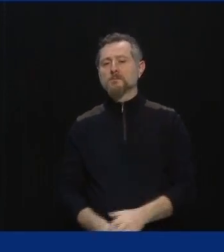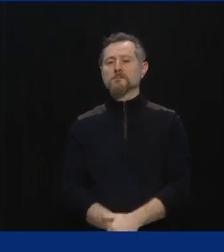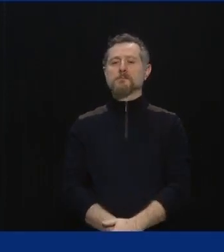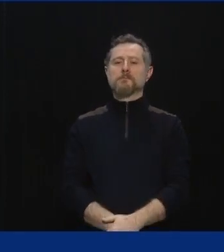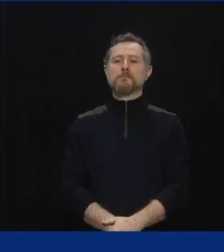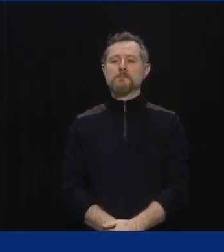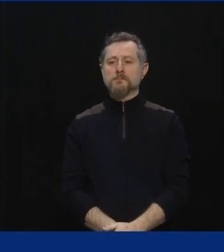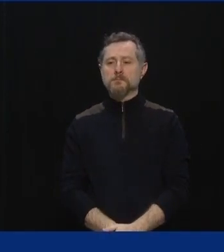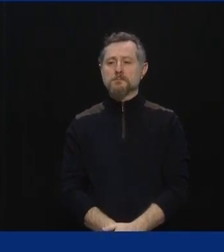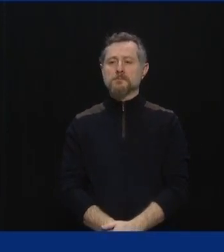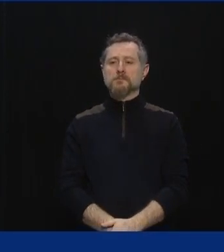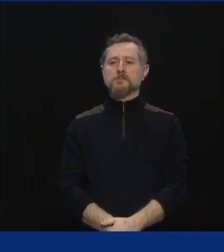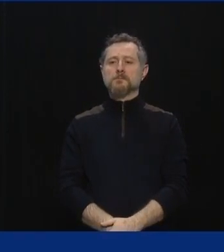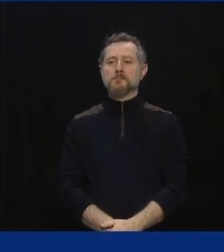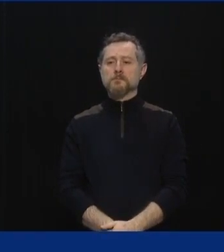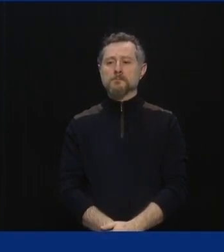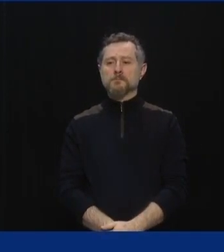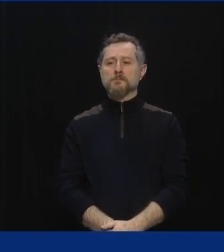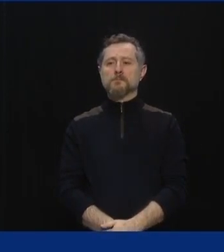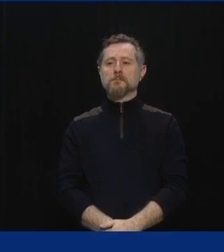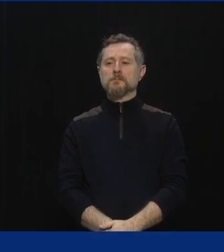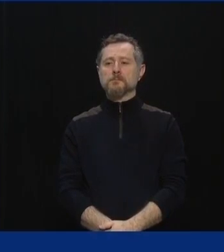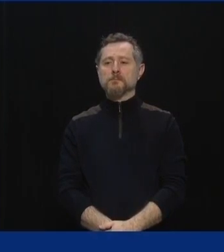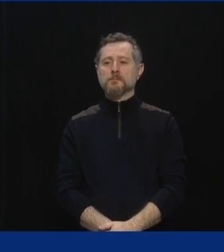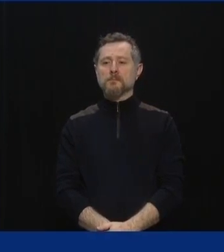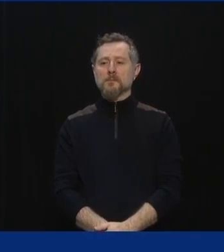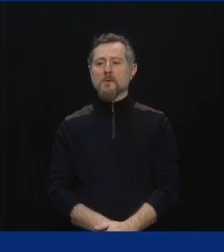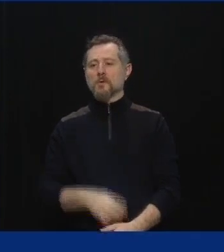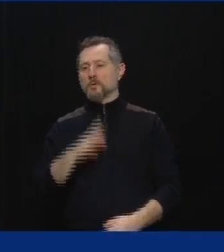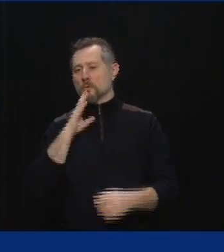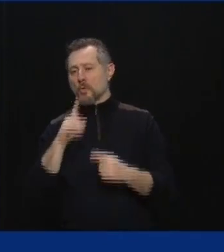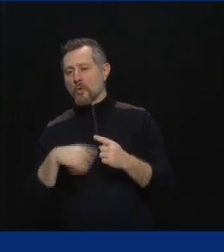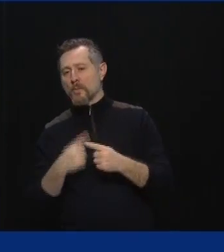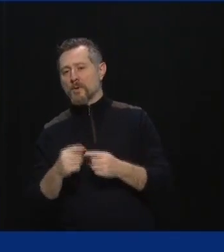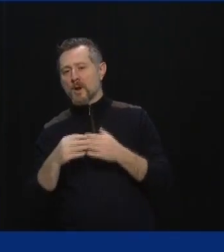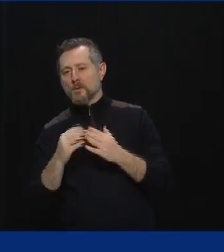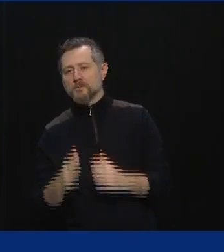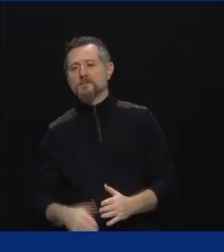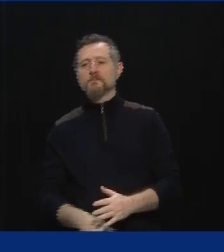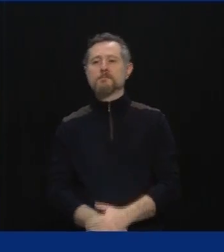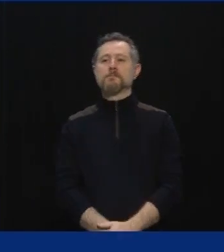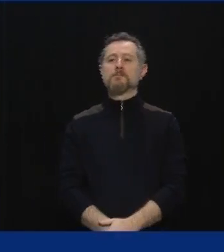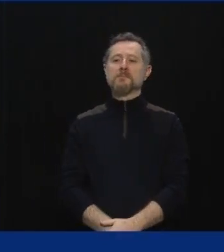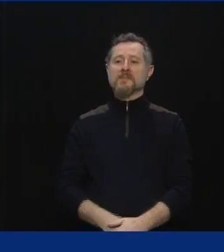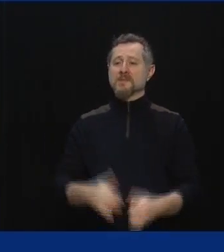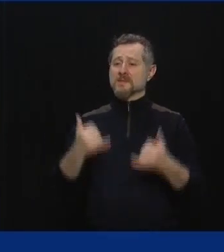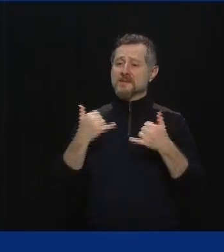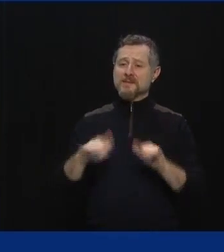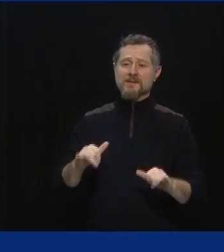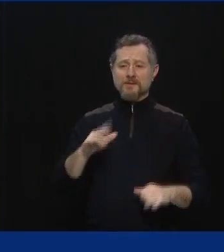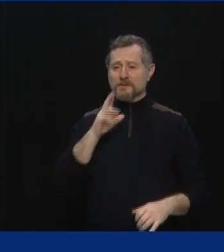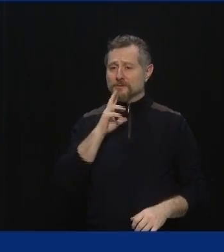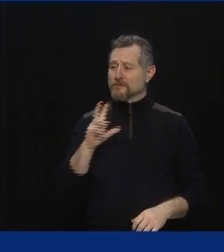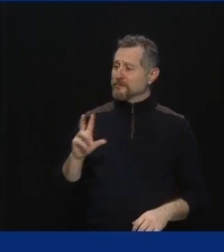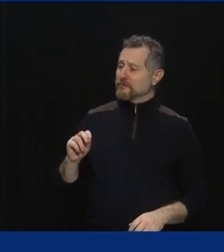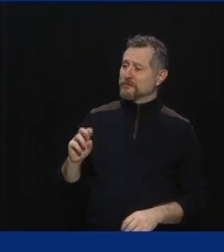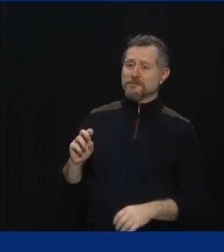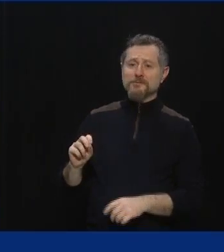Some of you, you know, we talk about leadership, etc. He's still in his 30s.